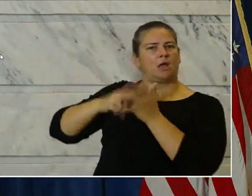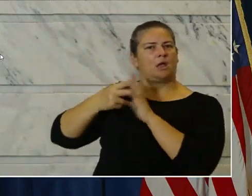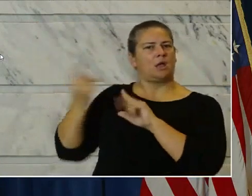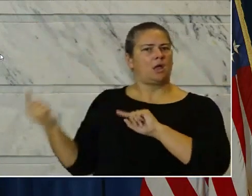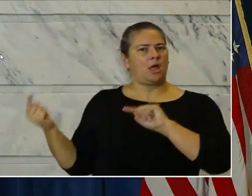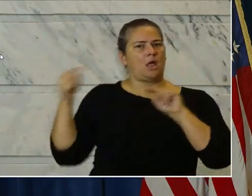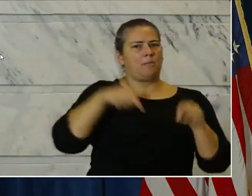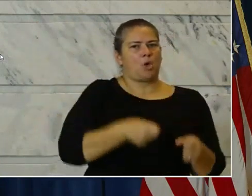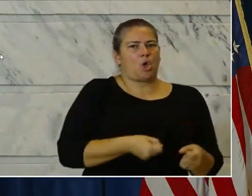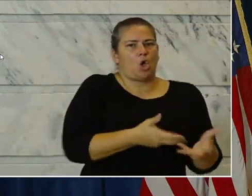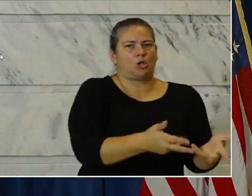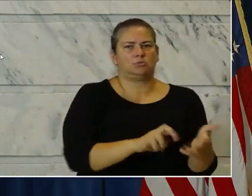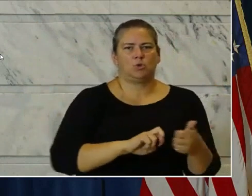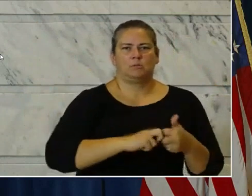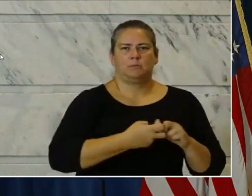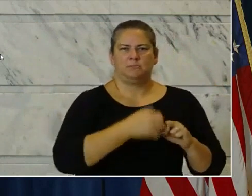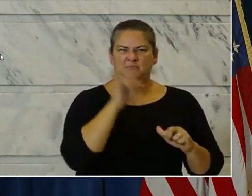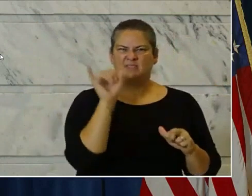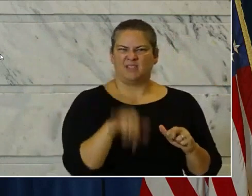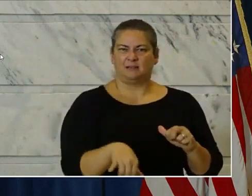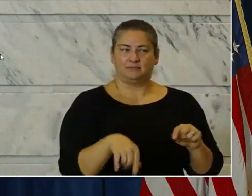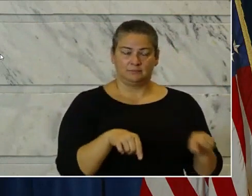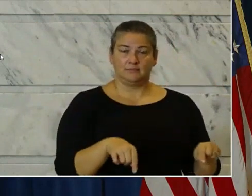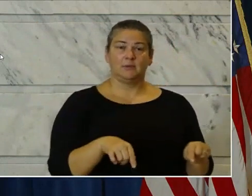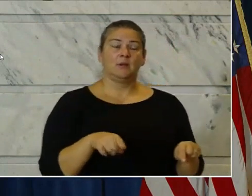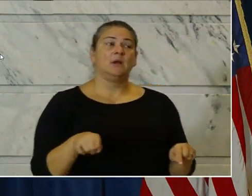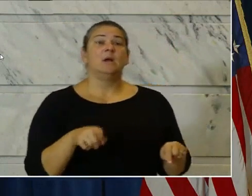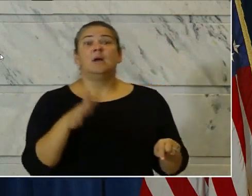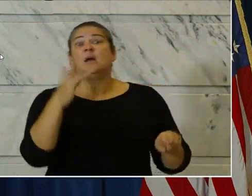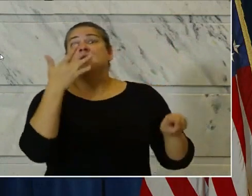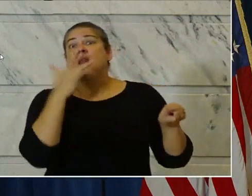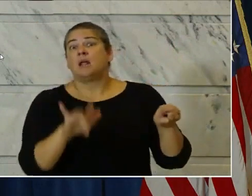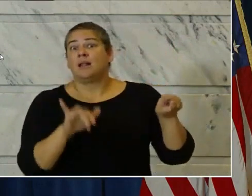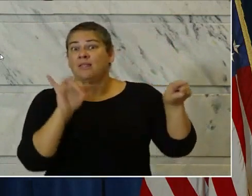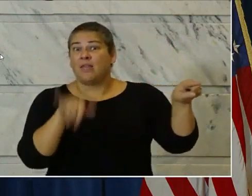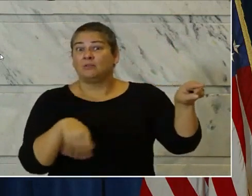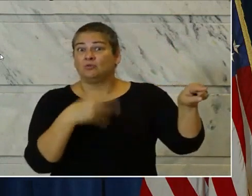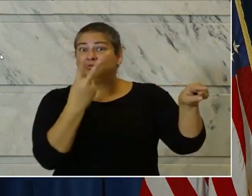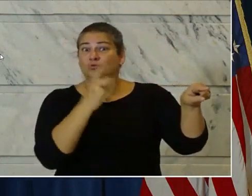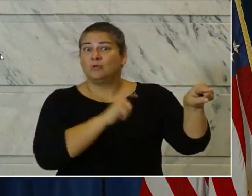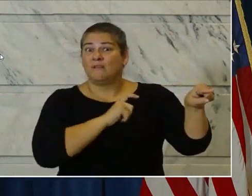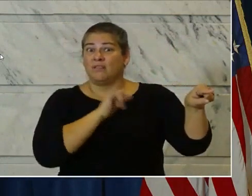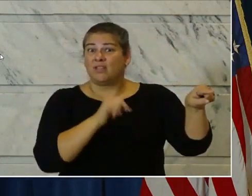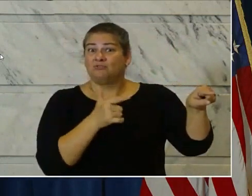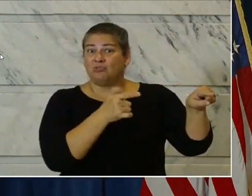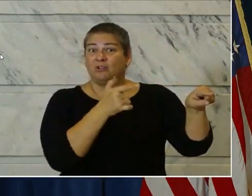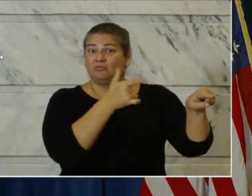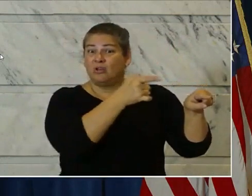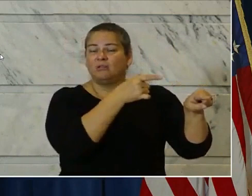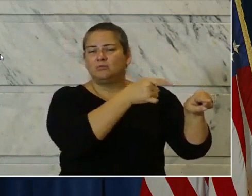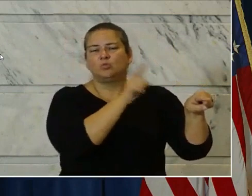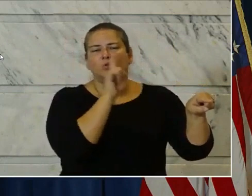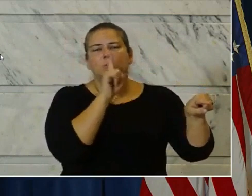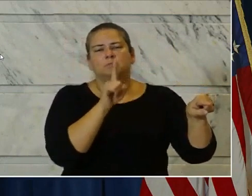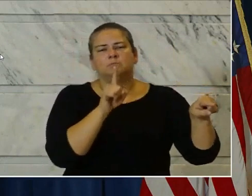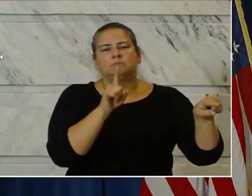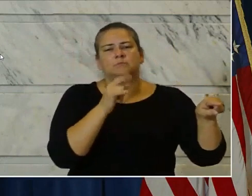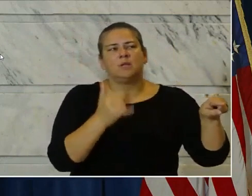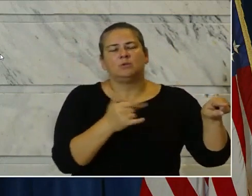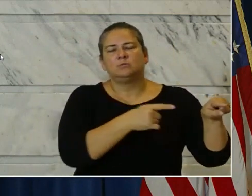going to be okay. Violence is never a solution to violence.